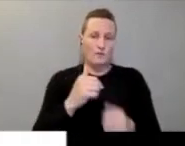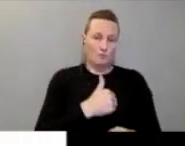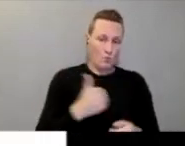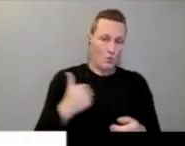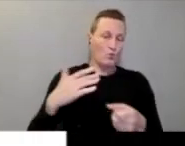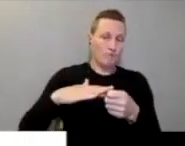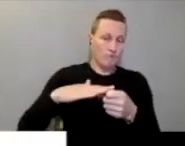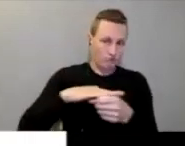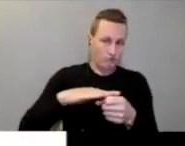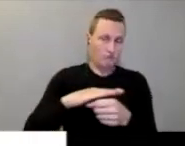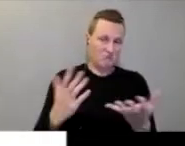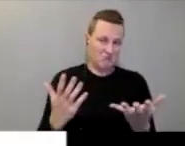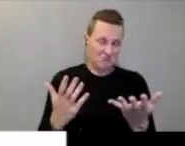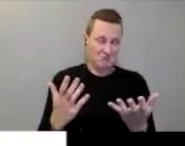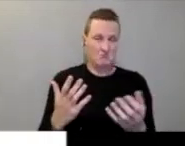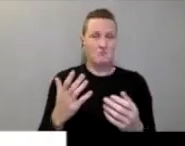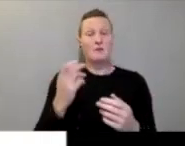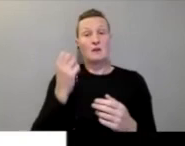if that makes sense.